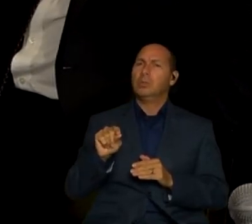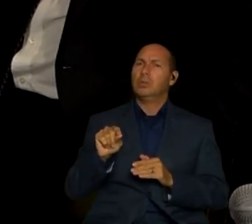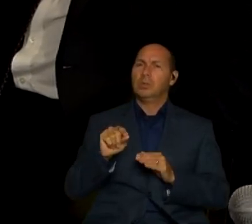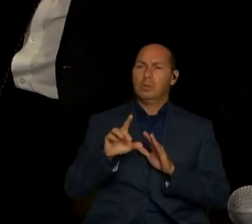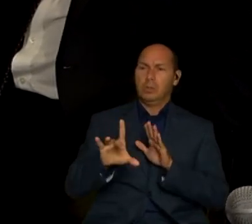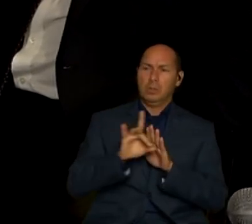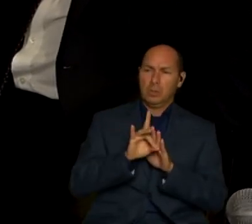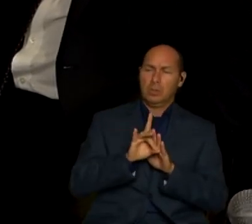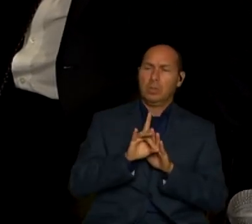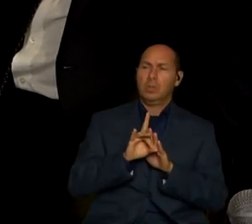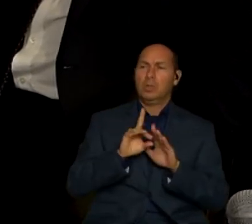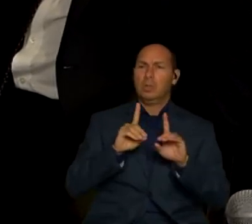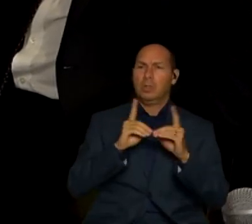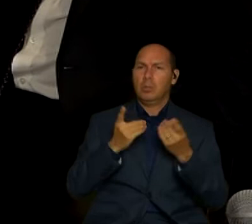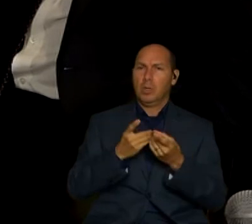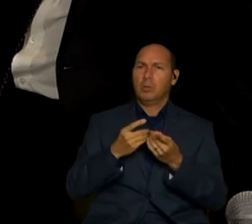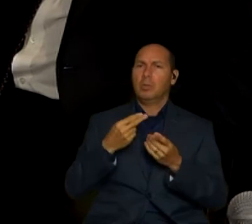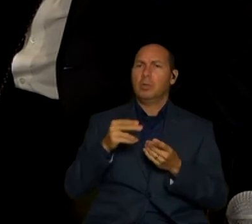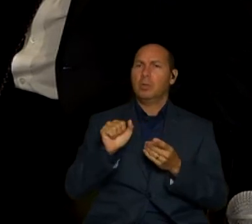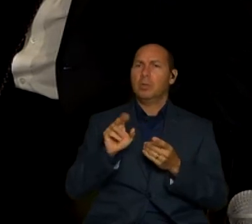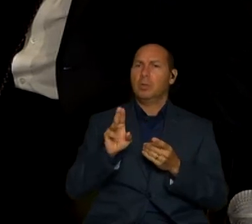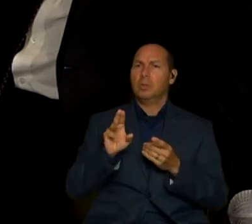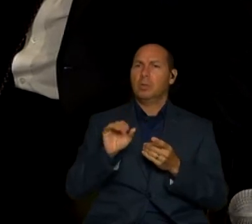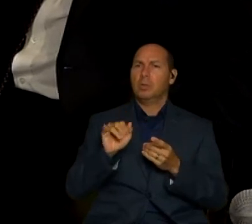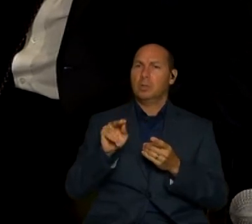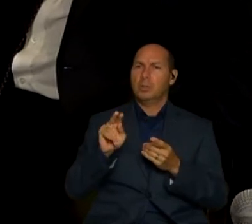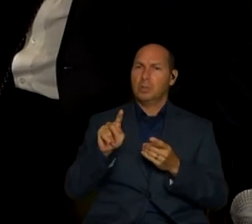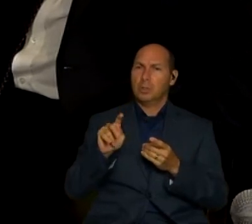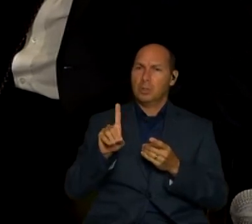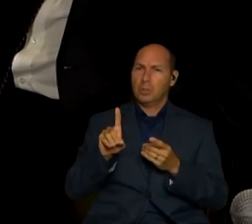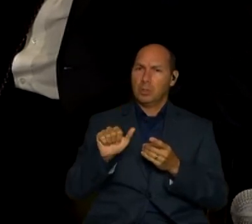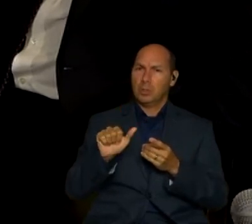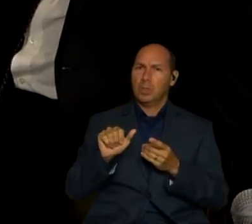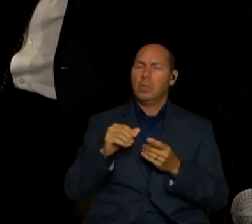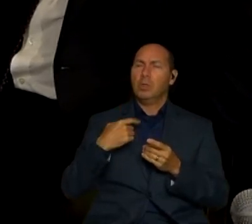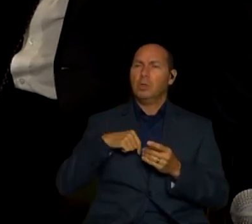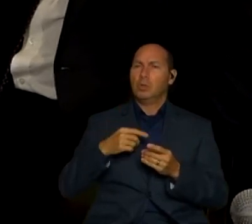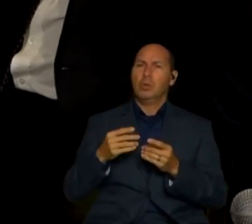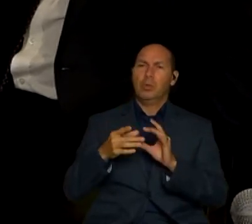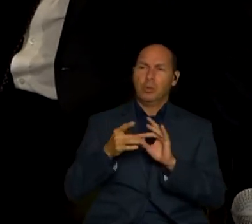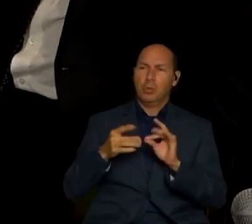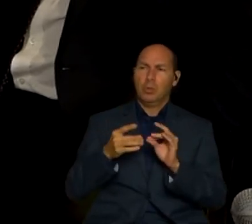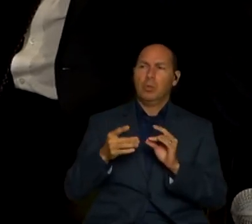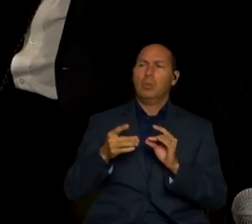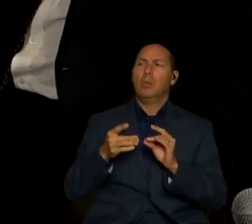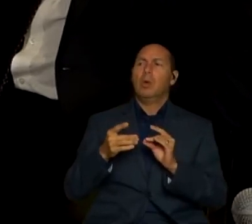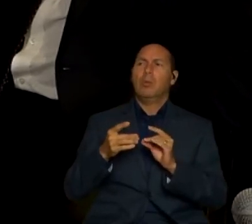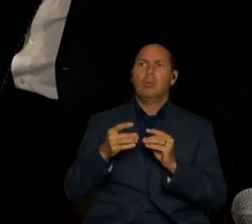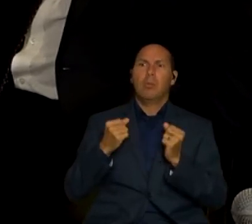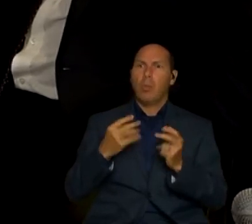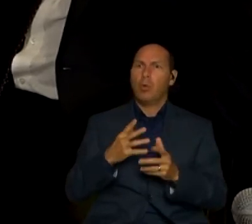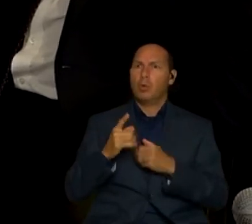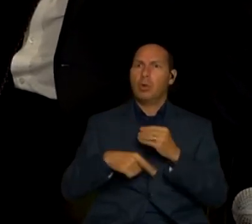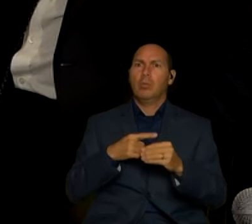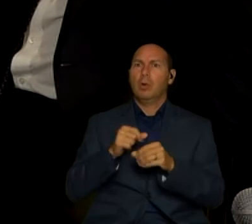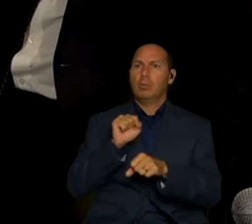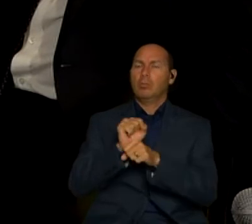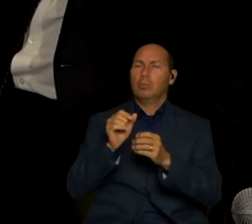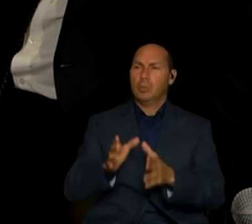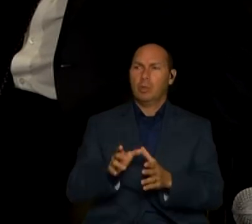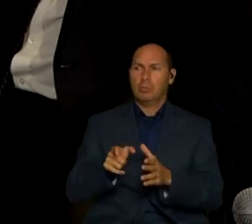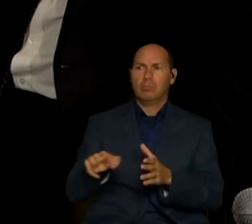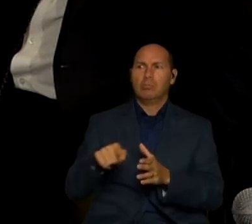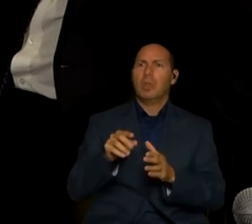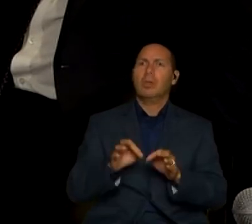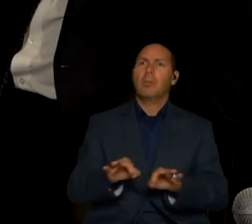of Treasury, and we talked about much about the employees and how important it was the public force,